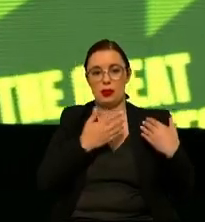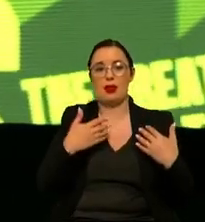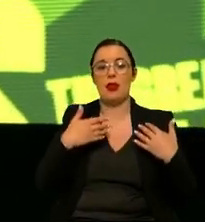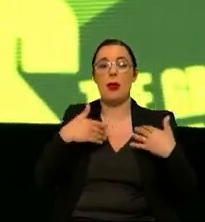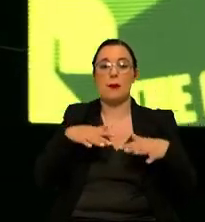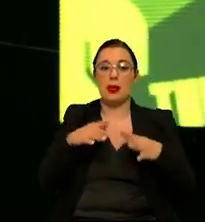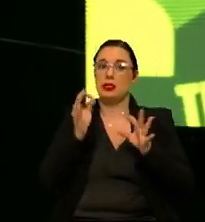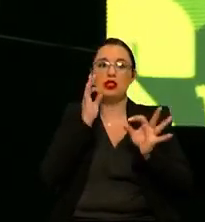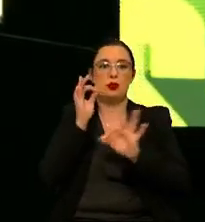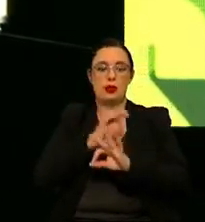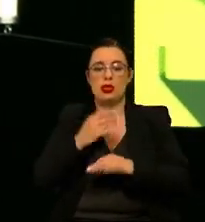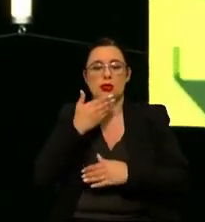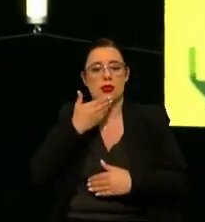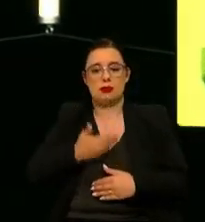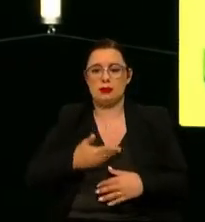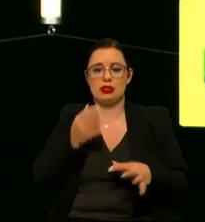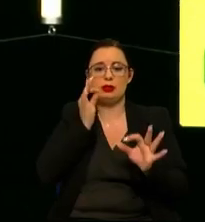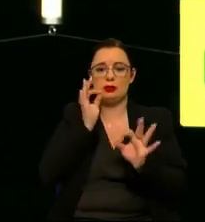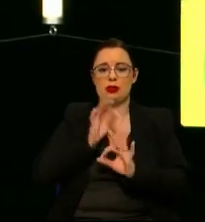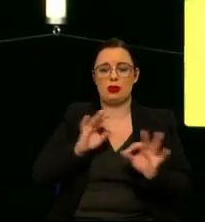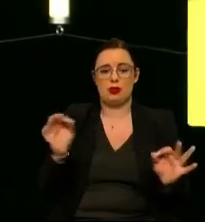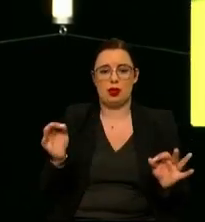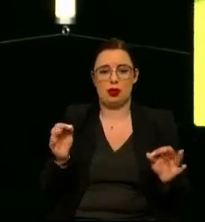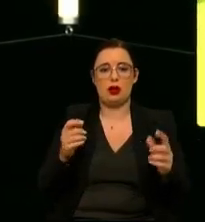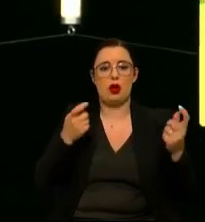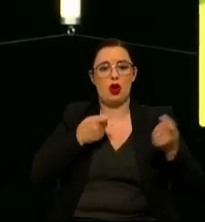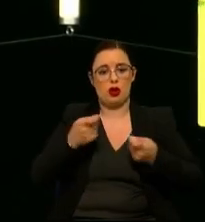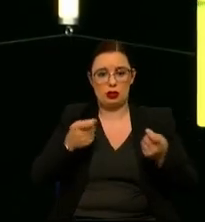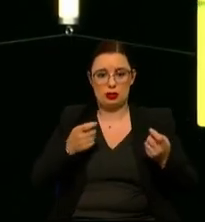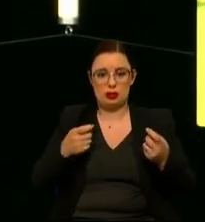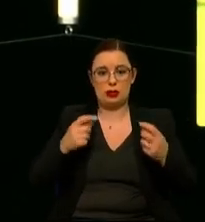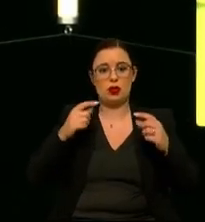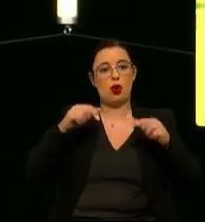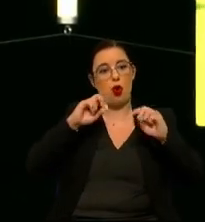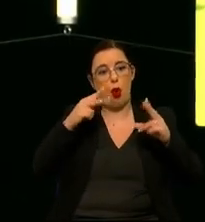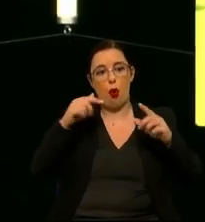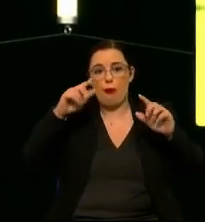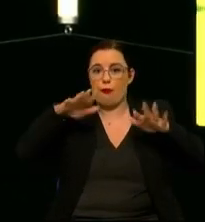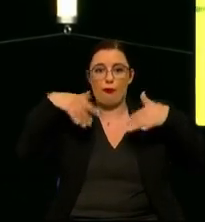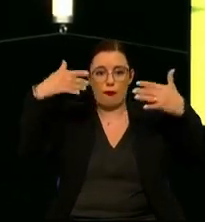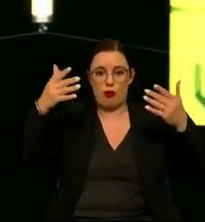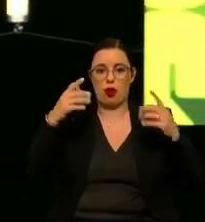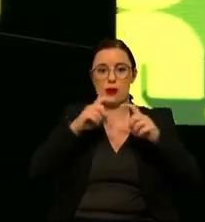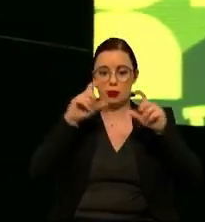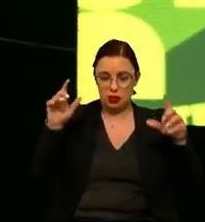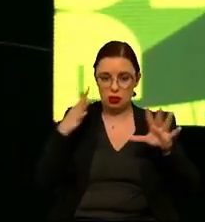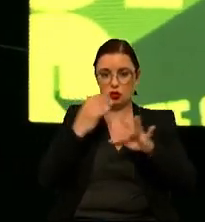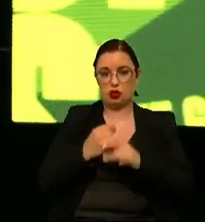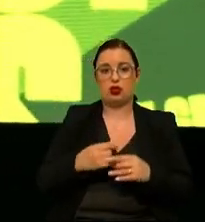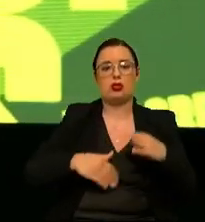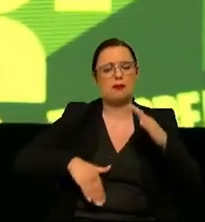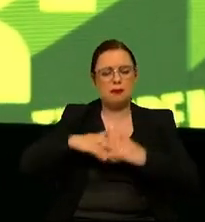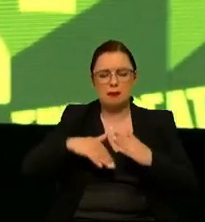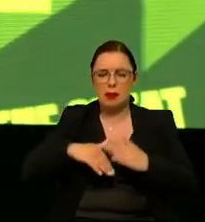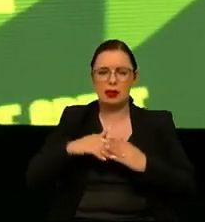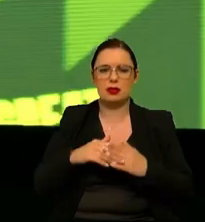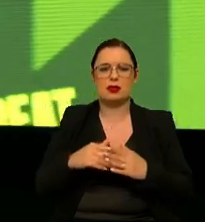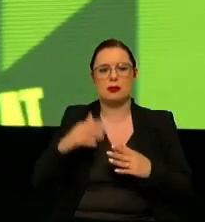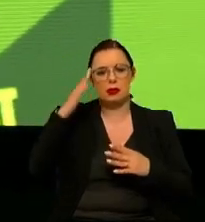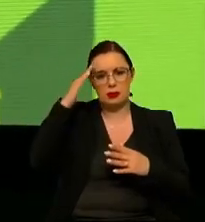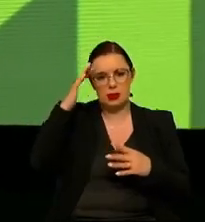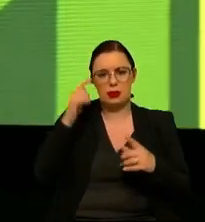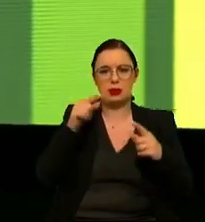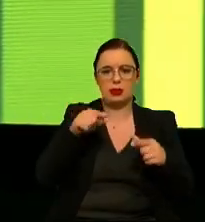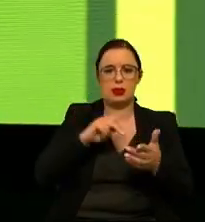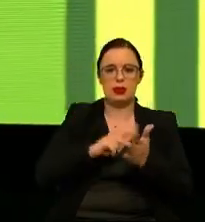amazing experiences within the organization or to work with other organizations to make sure that we maximize the capabilities that these new